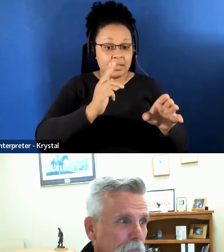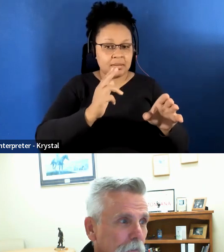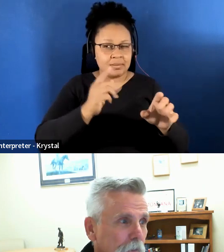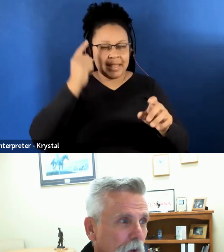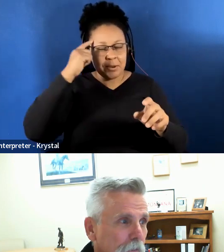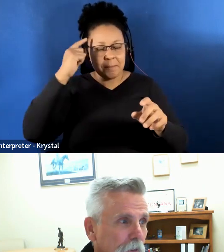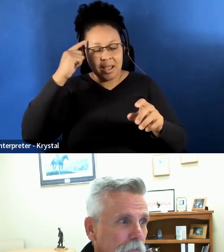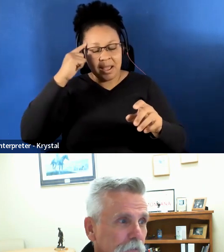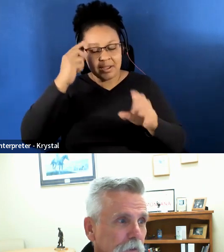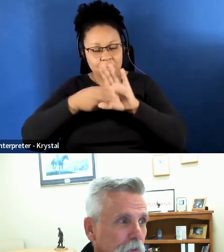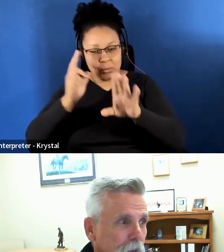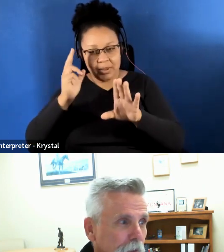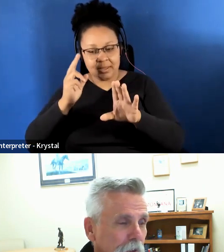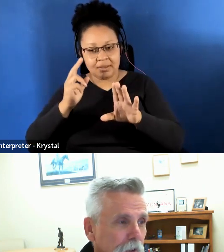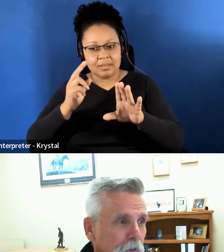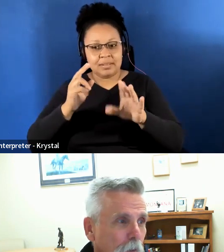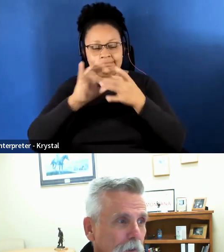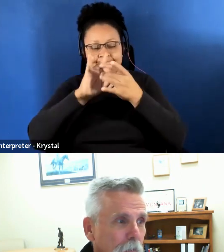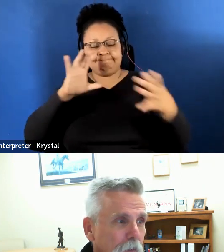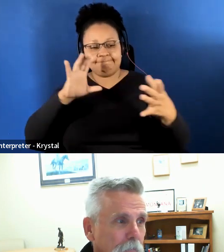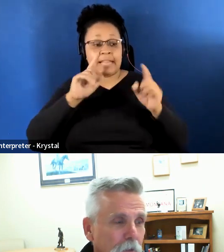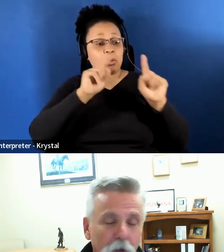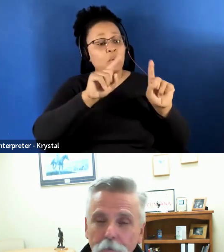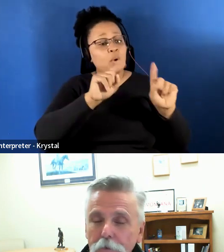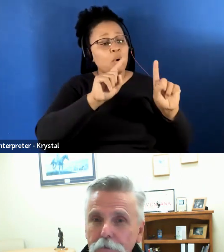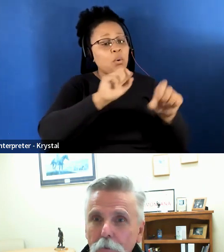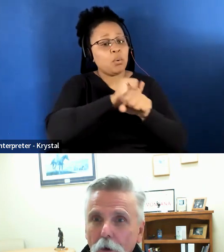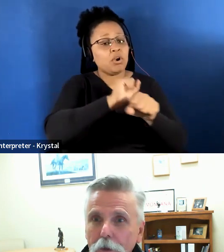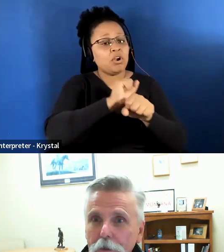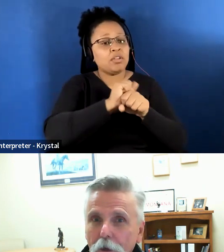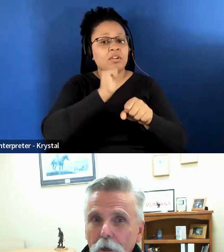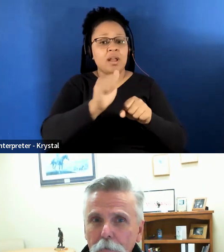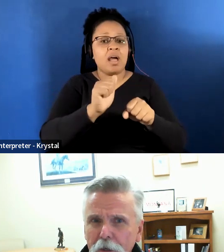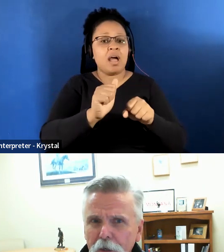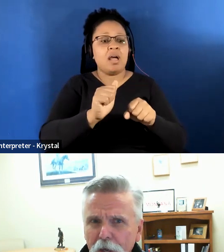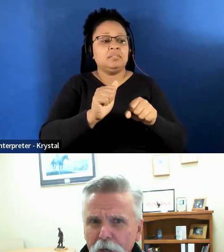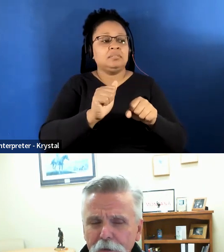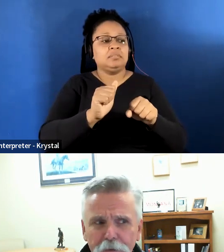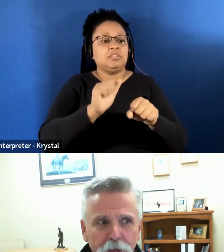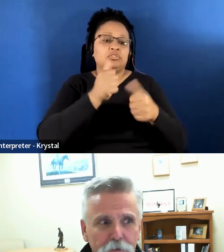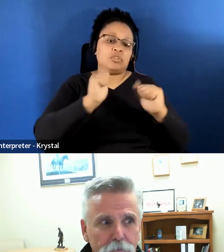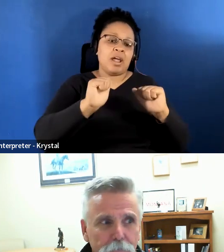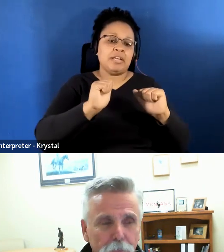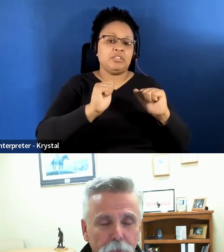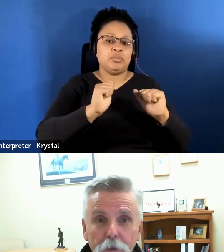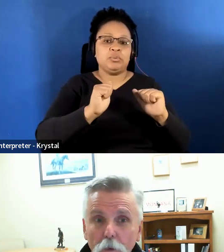but they're not interested in going above and beyond. They're just there marking time, and I think